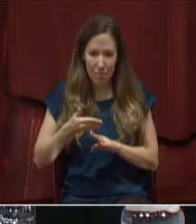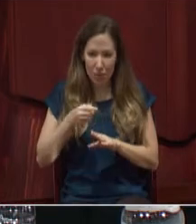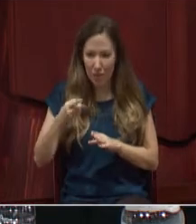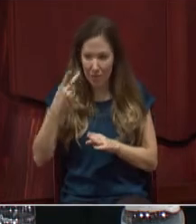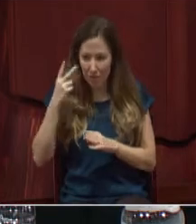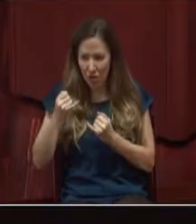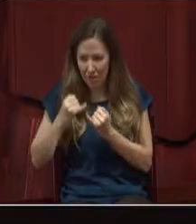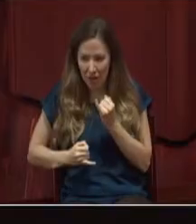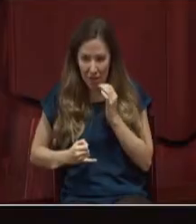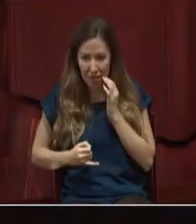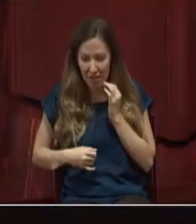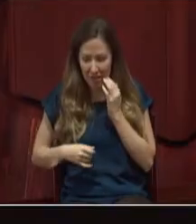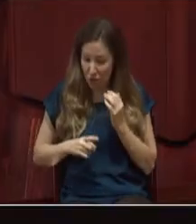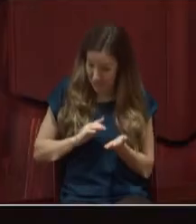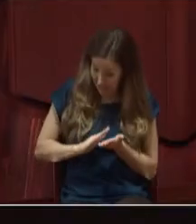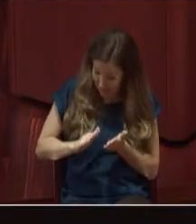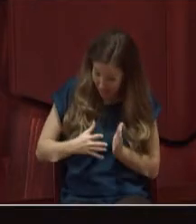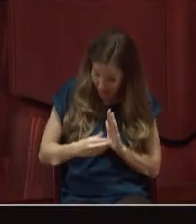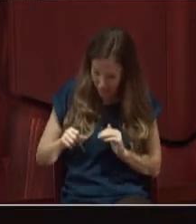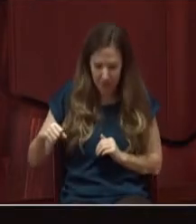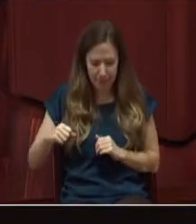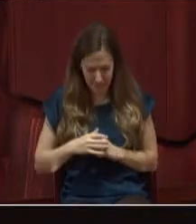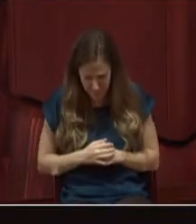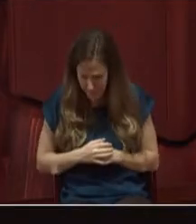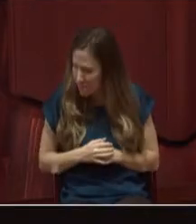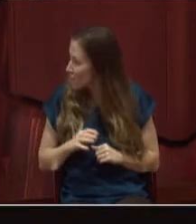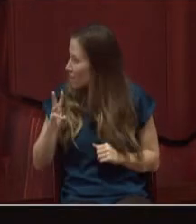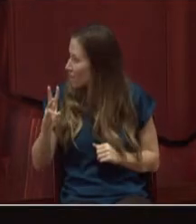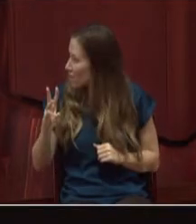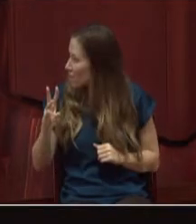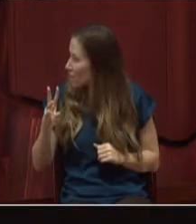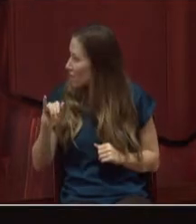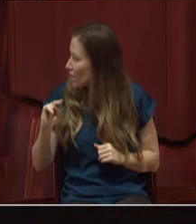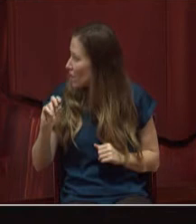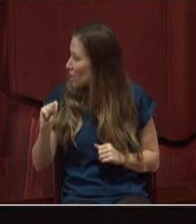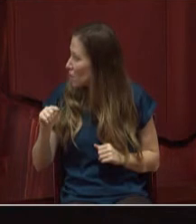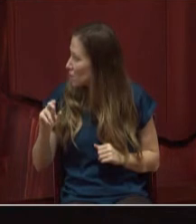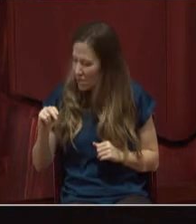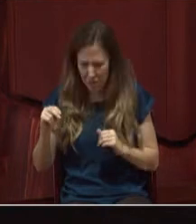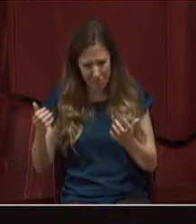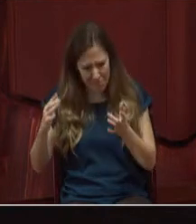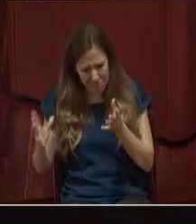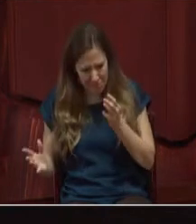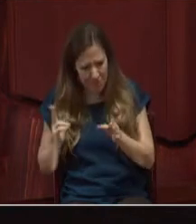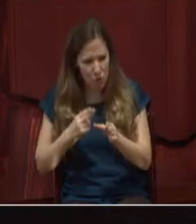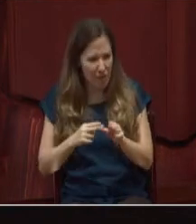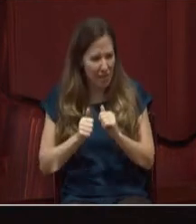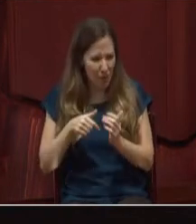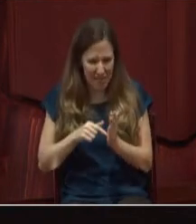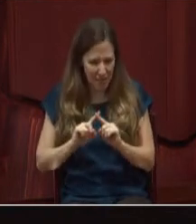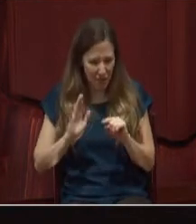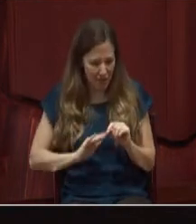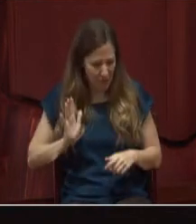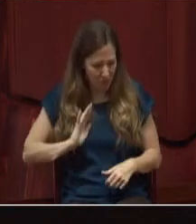in the final analysis. Indeed. Okay, Winston, jump in with it, because how is this so much different than it had been before? Yeah. First of